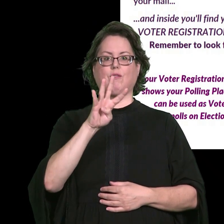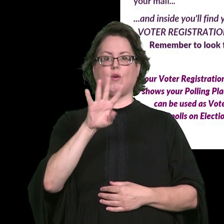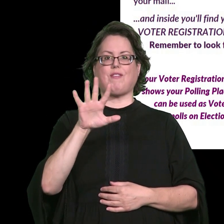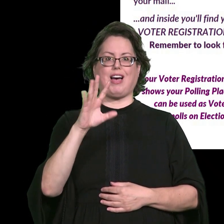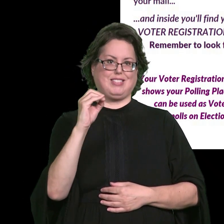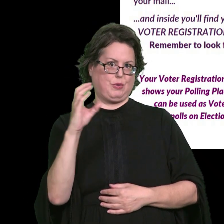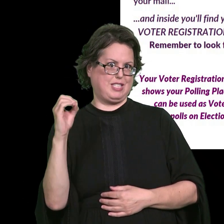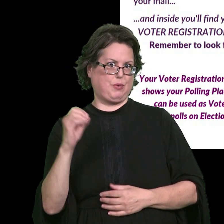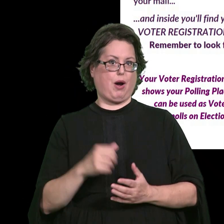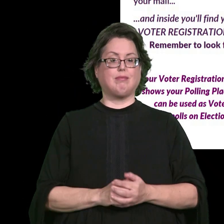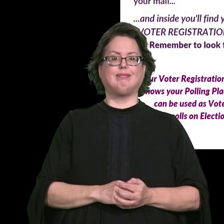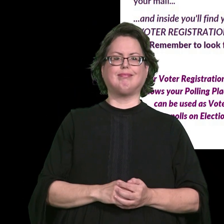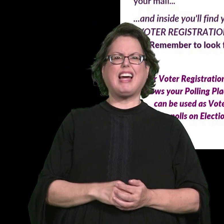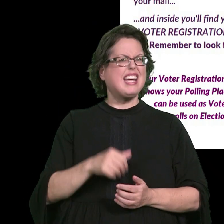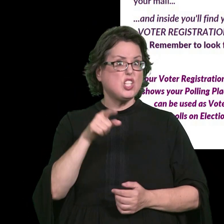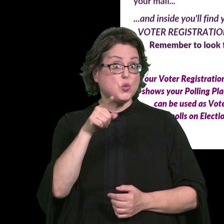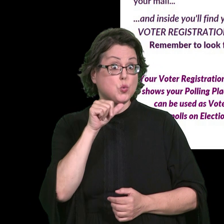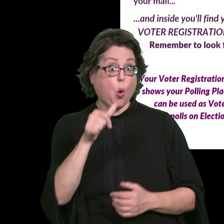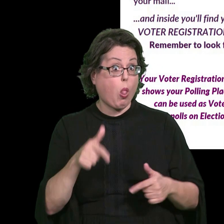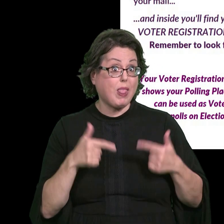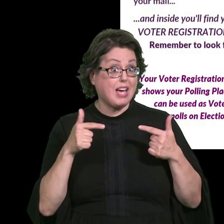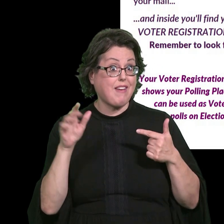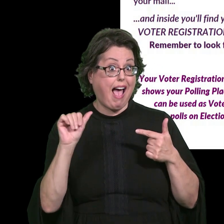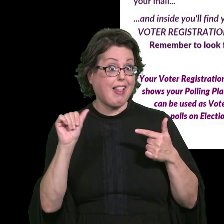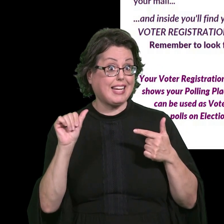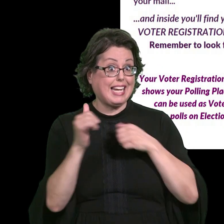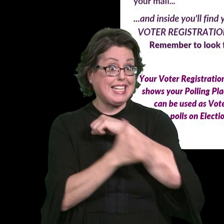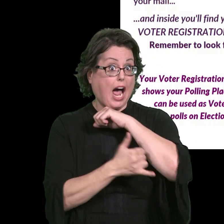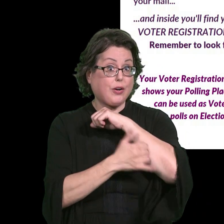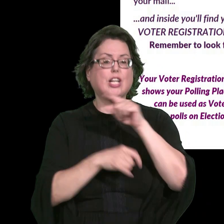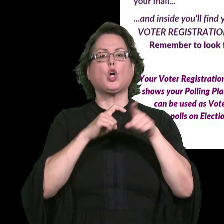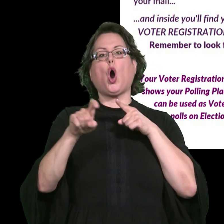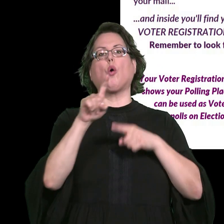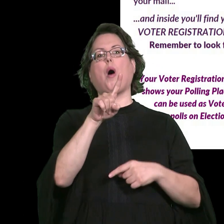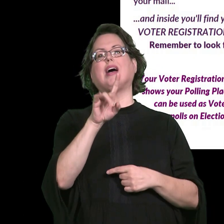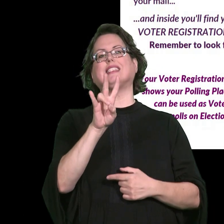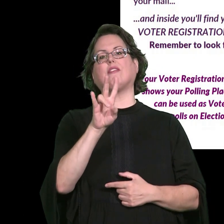412-350-4500. Not in Allegheny County? Call